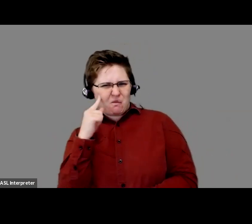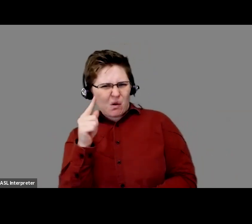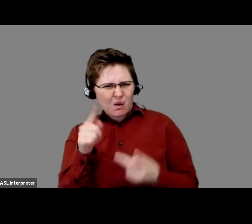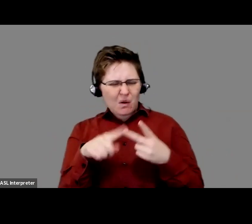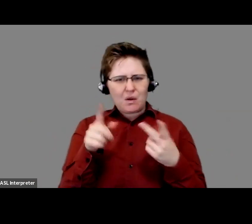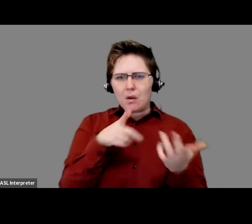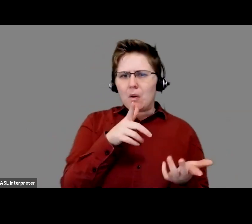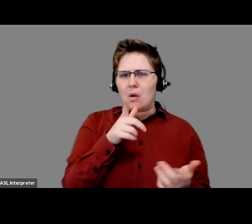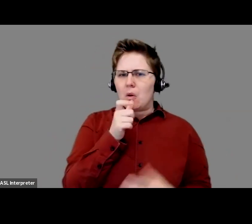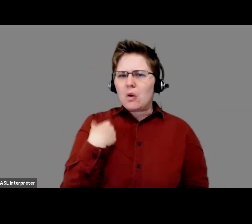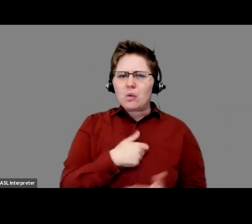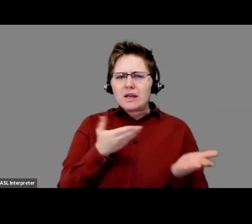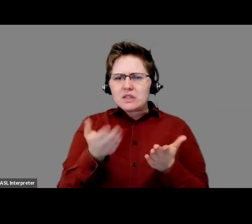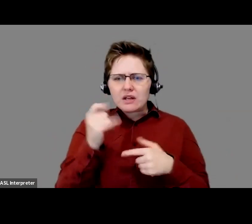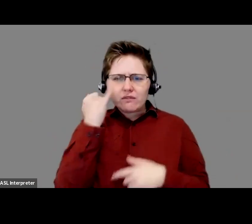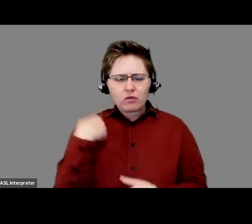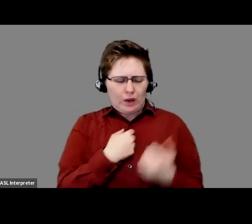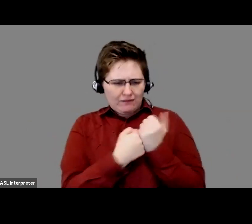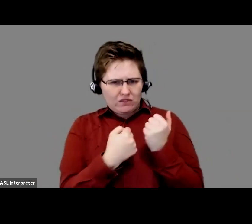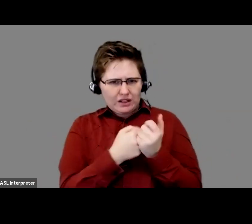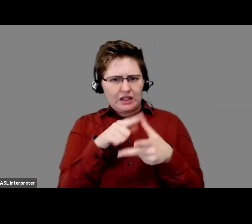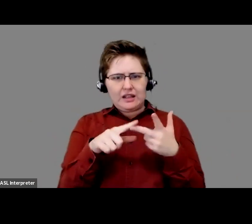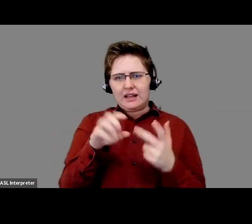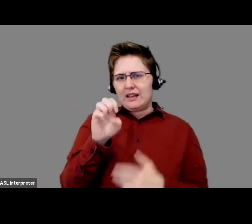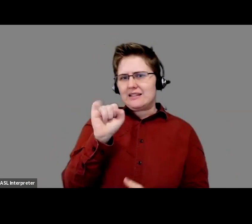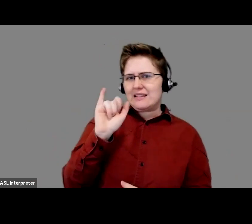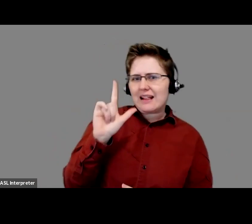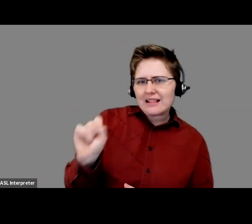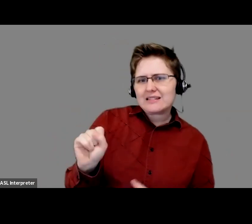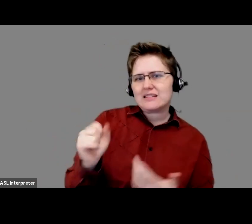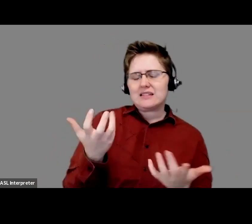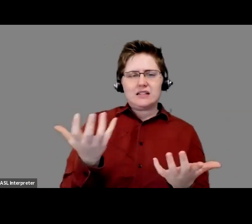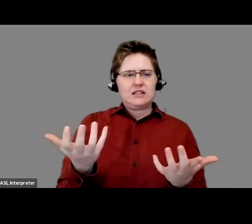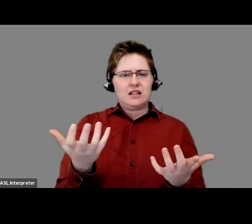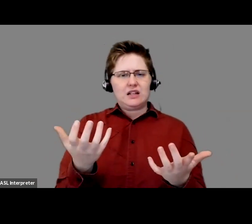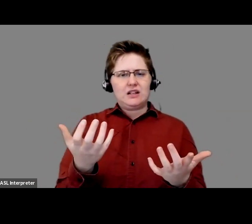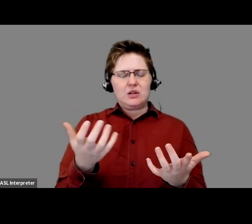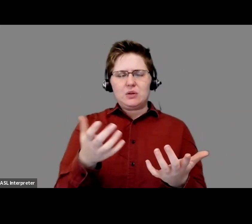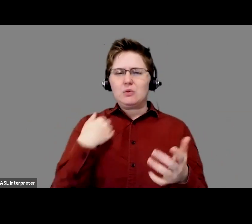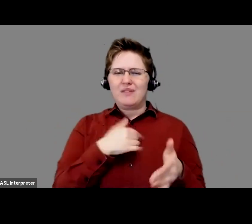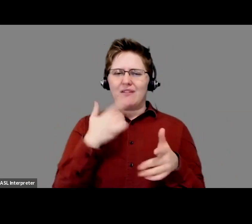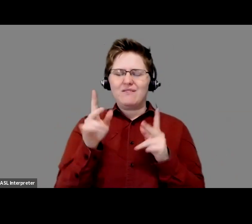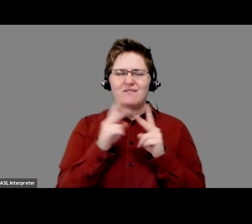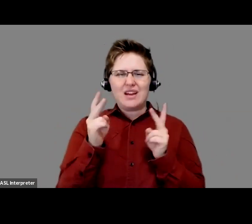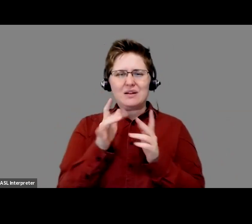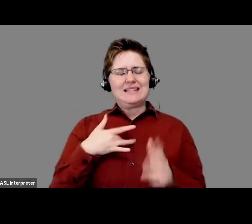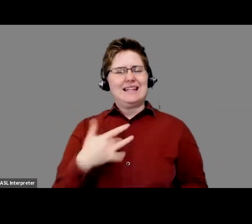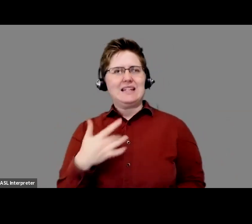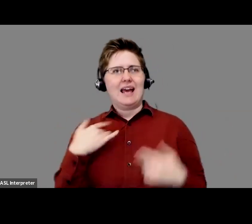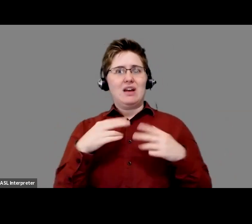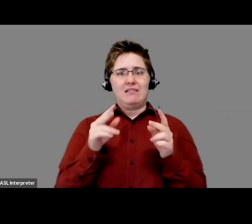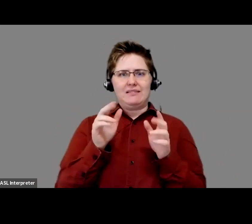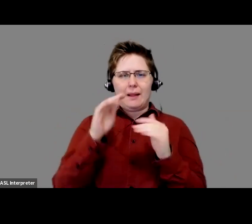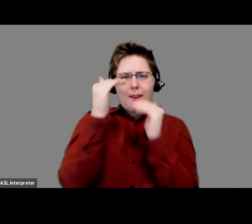who we serve as advocates or as SILs, sometimes we can have a very narrow idea of who